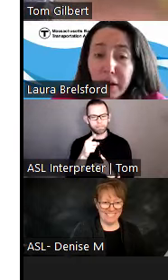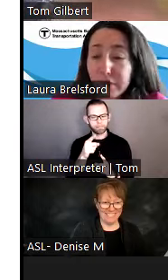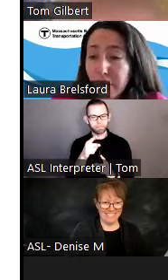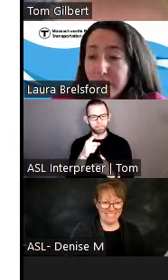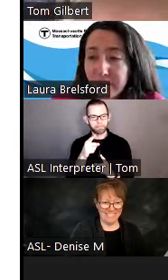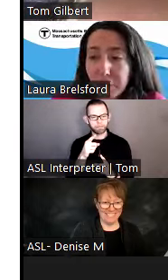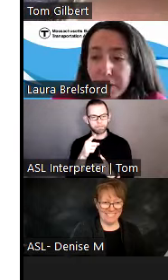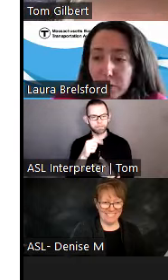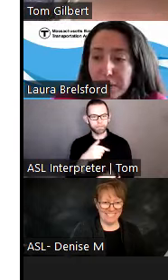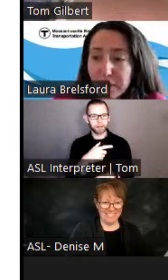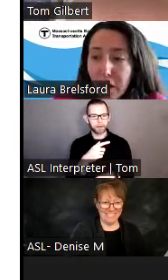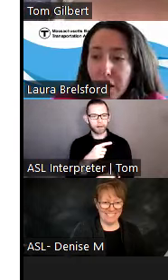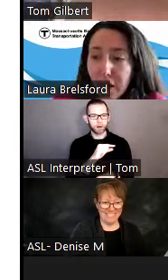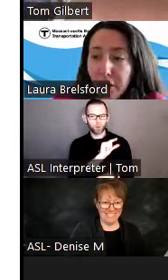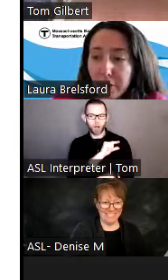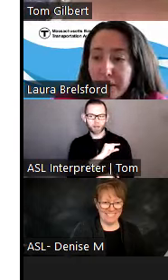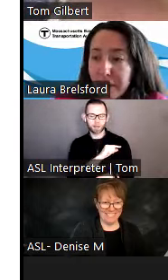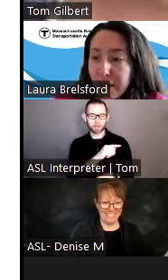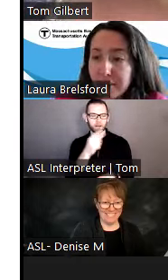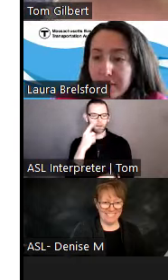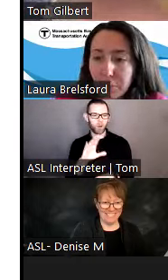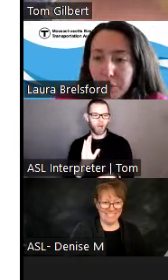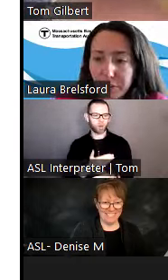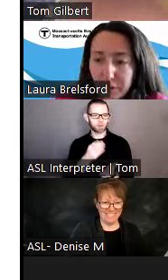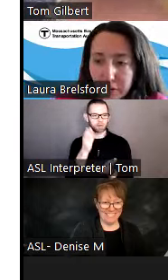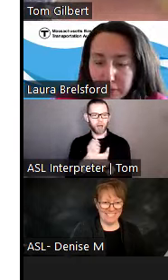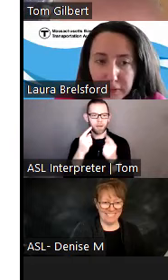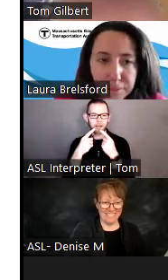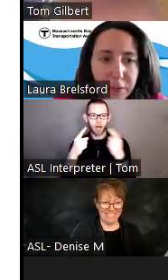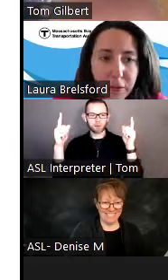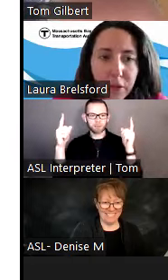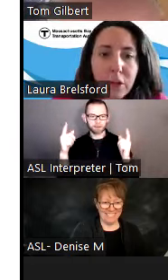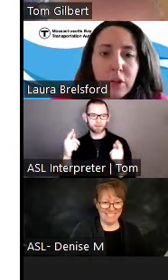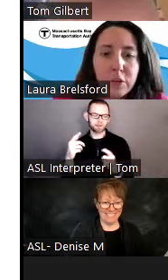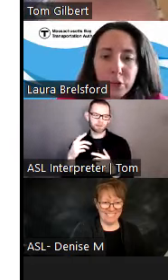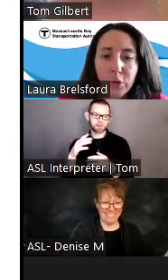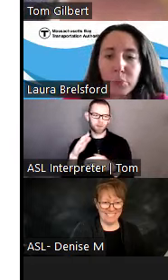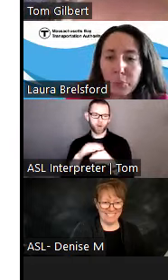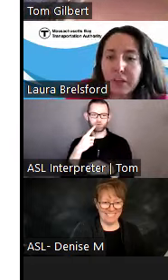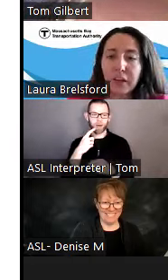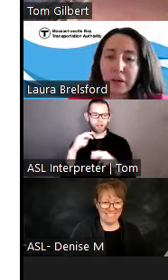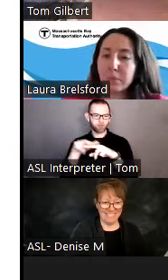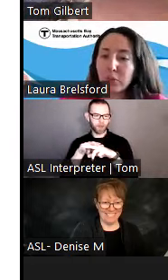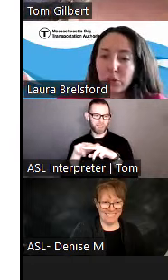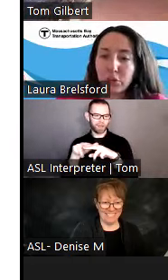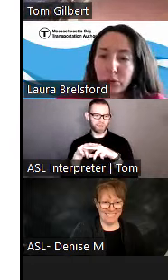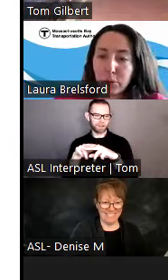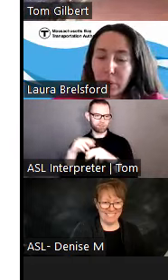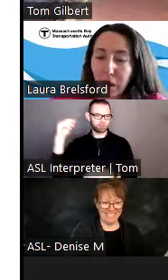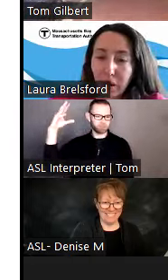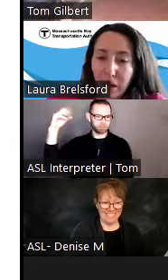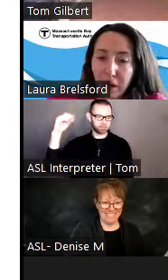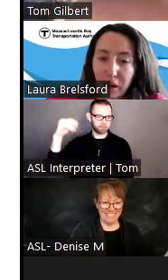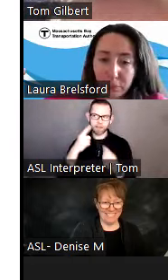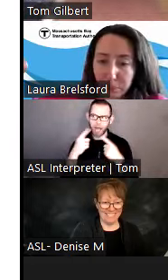quality of our stop announcements on our red line subway vehicles. So when it comes